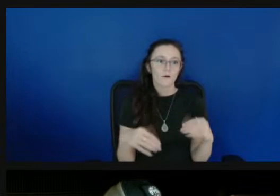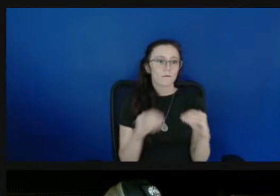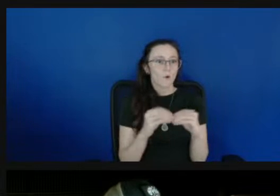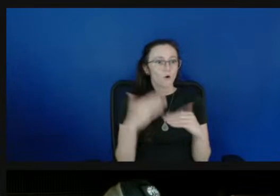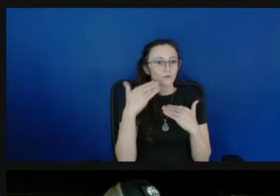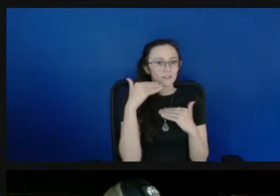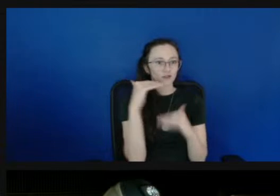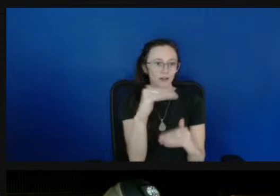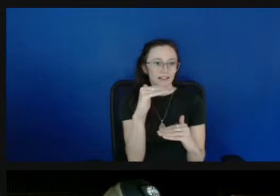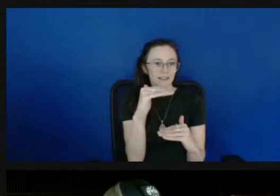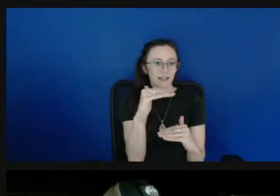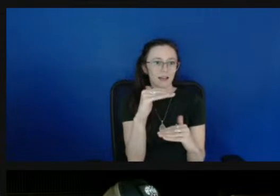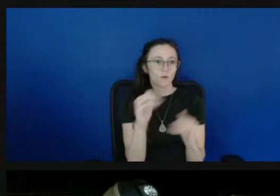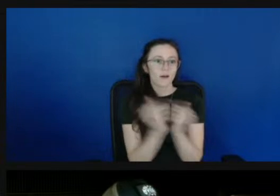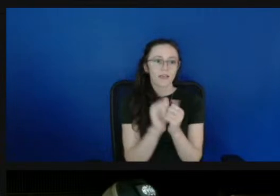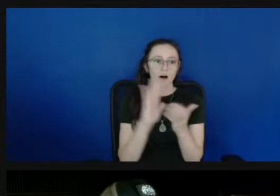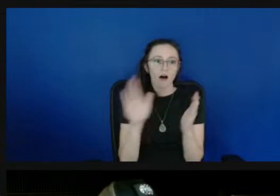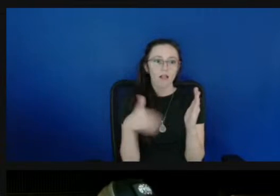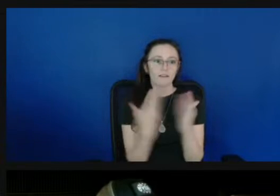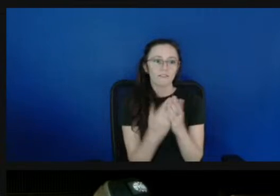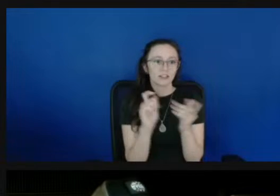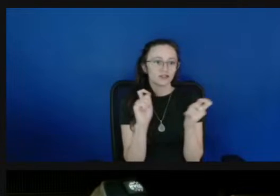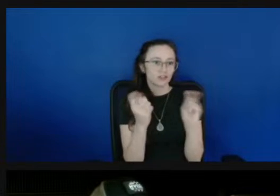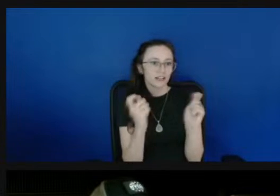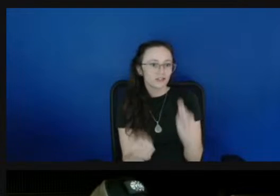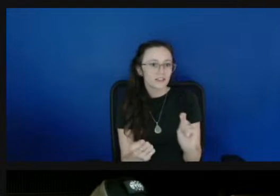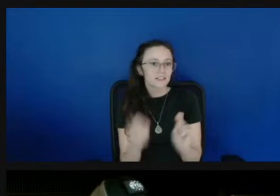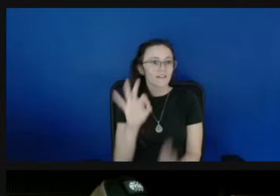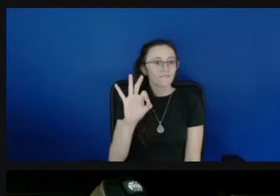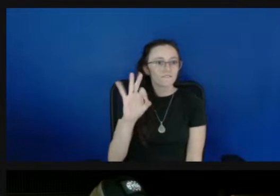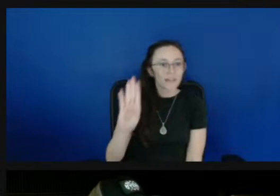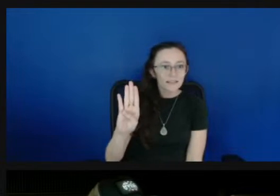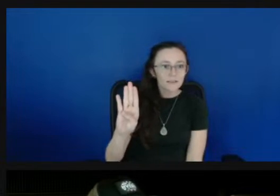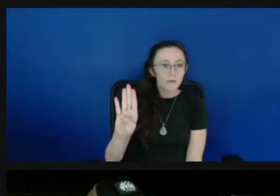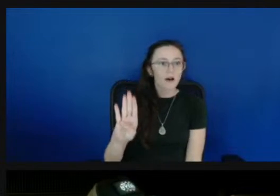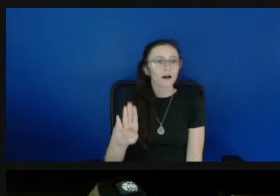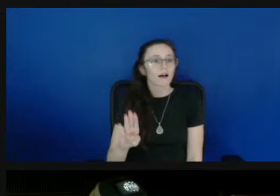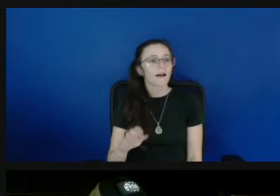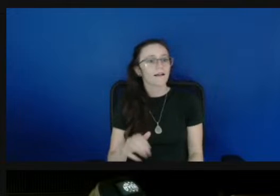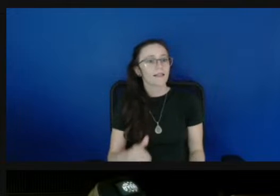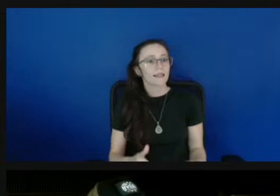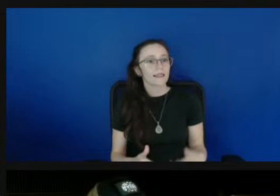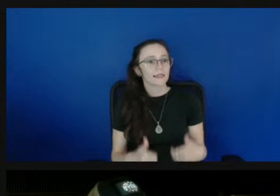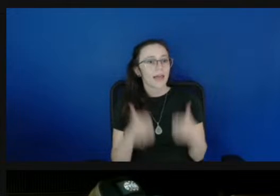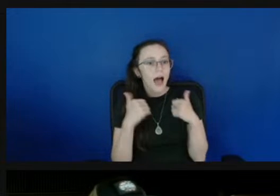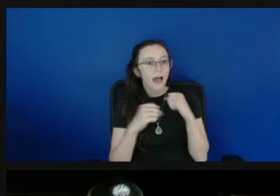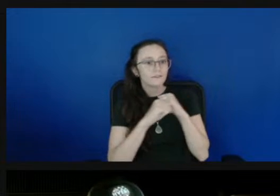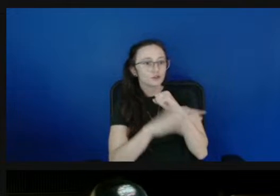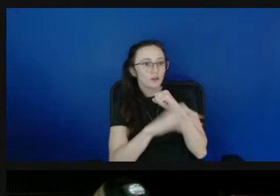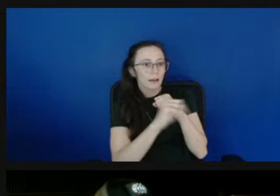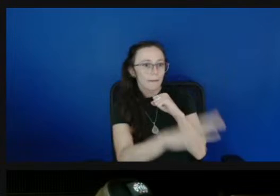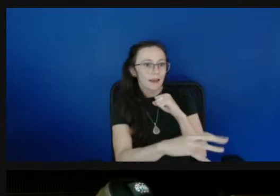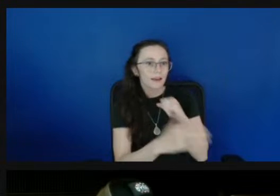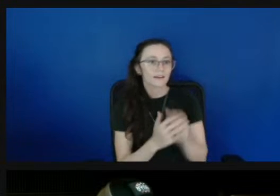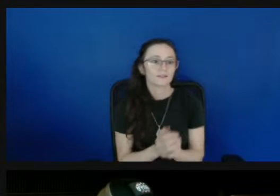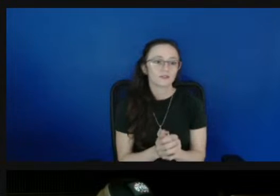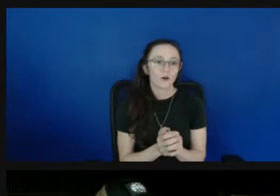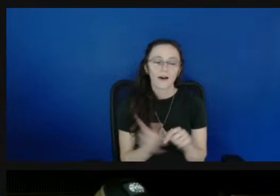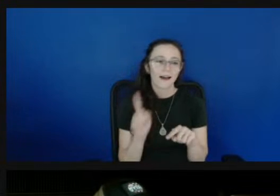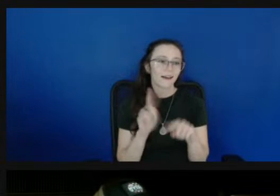the changes over on Facebook with live streaming, but Yvonne asked us, and I can't put it on screen for